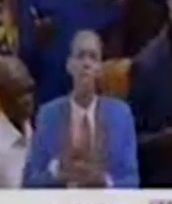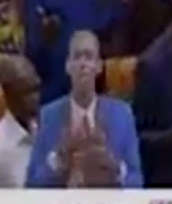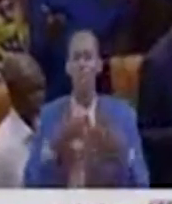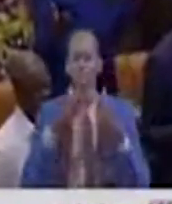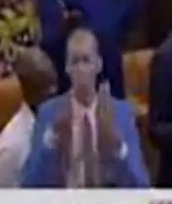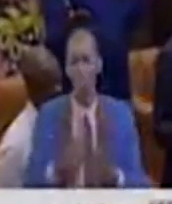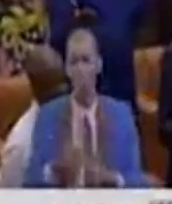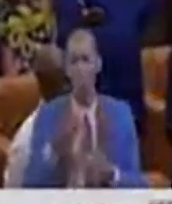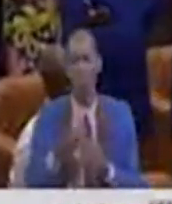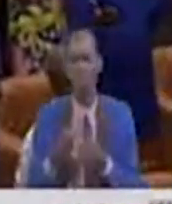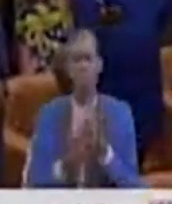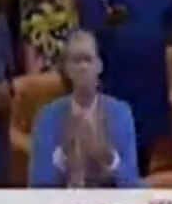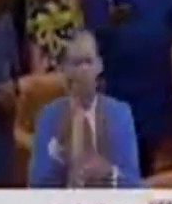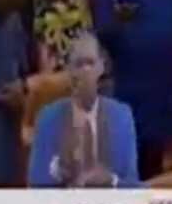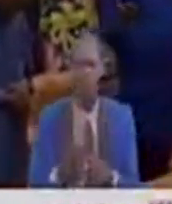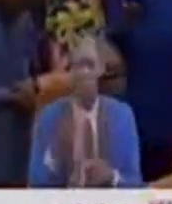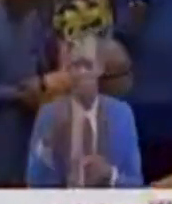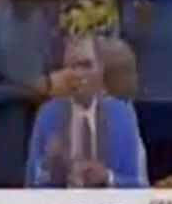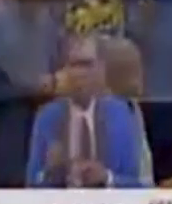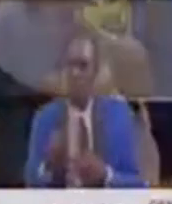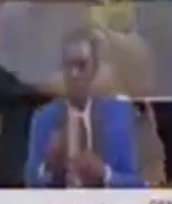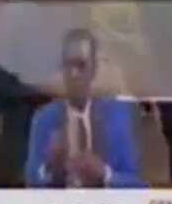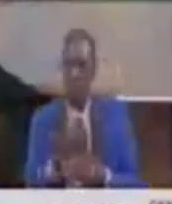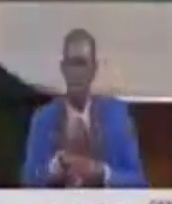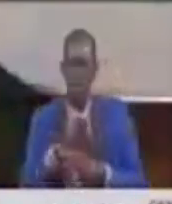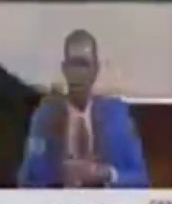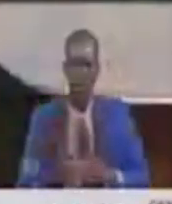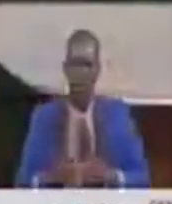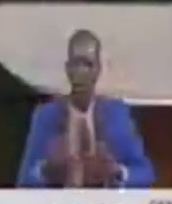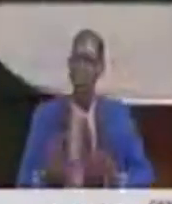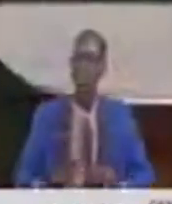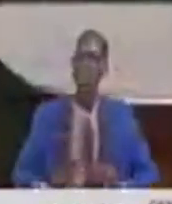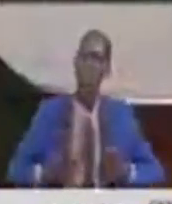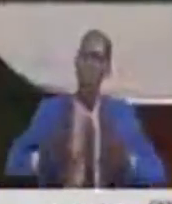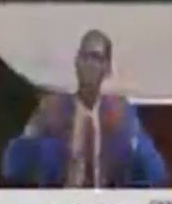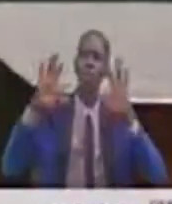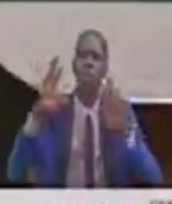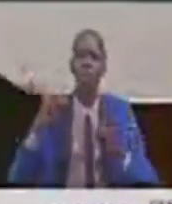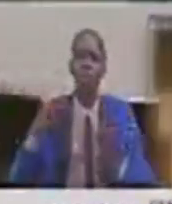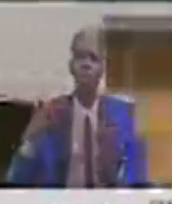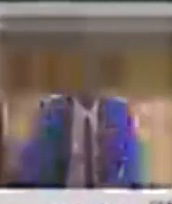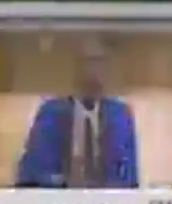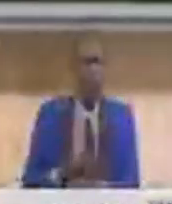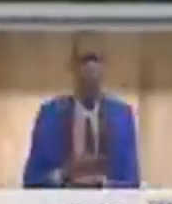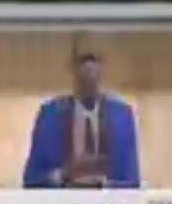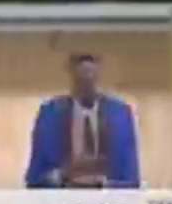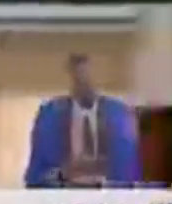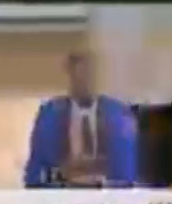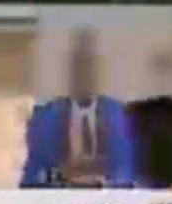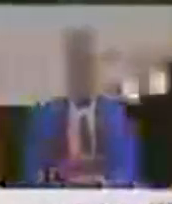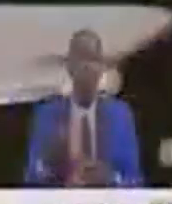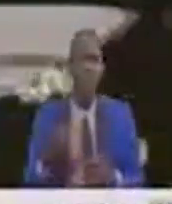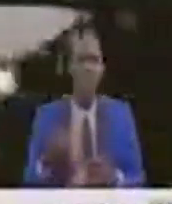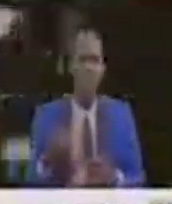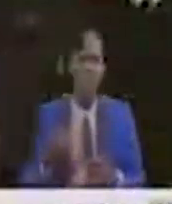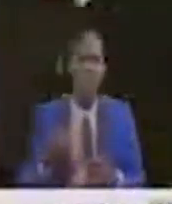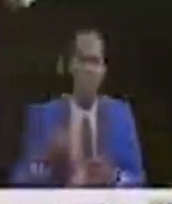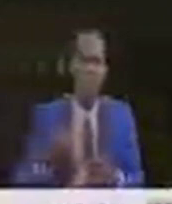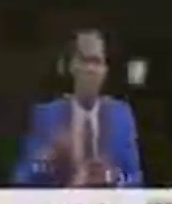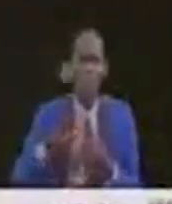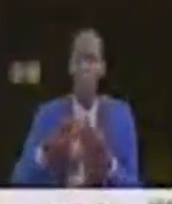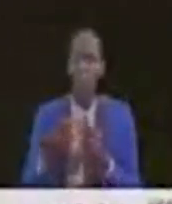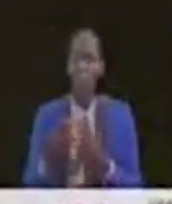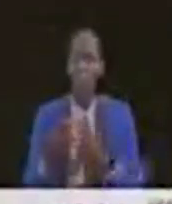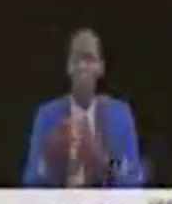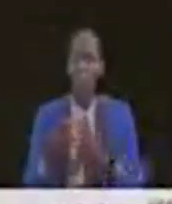the submission and the absolute surrender of the sheep in the fold grant to all the